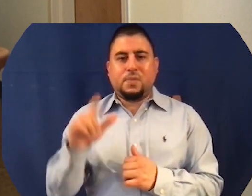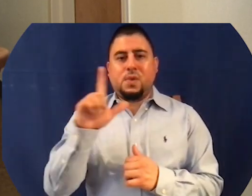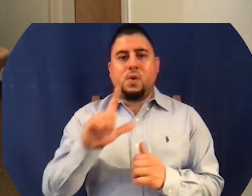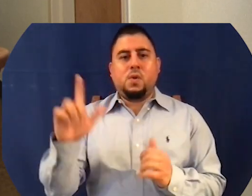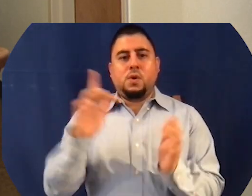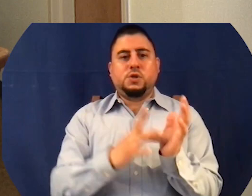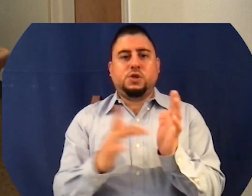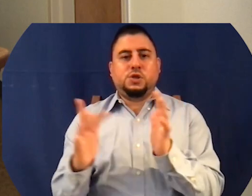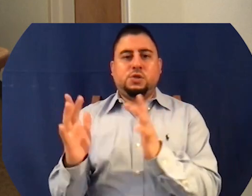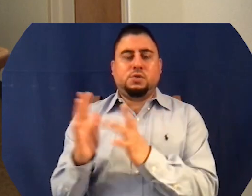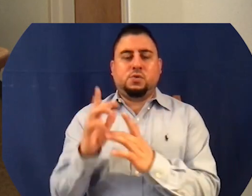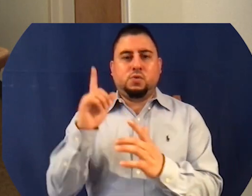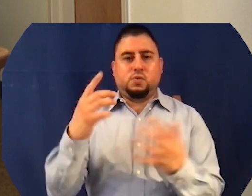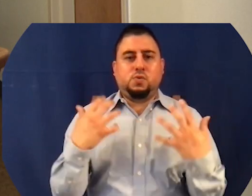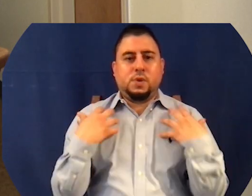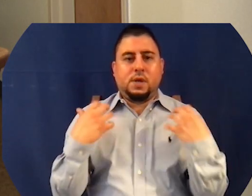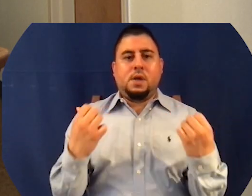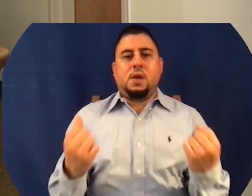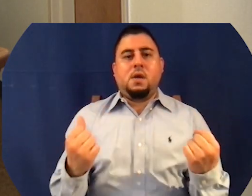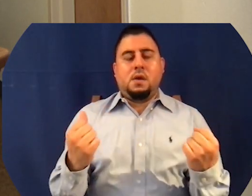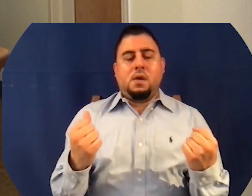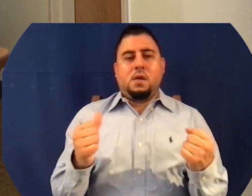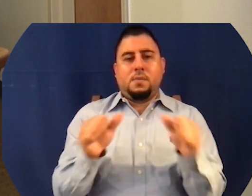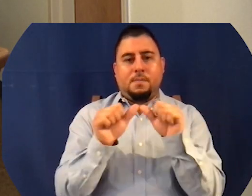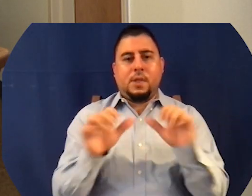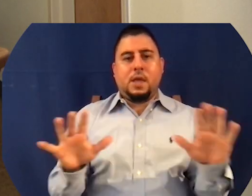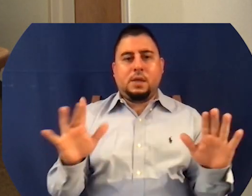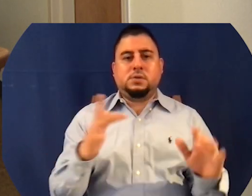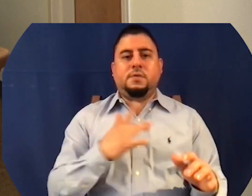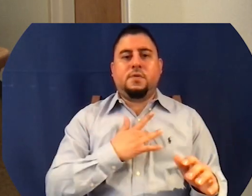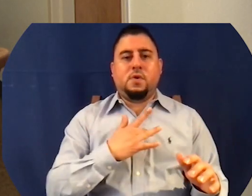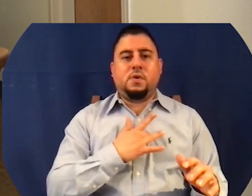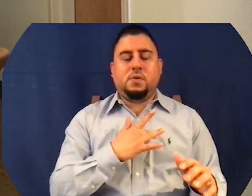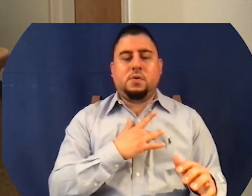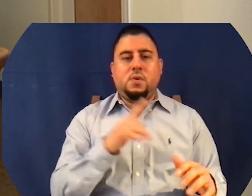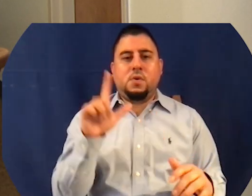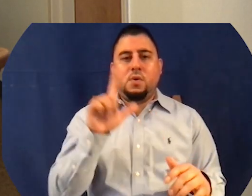Lord Jesus, you heal the contrite of heart.